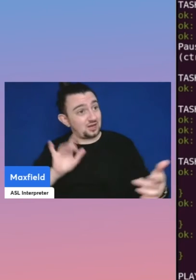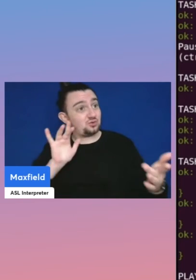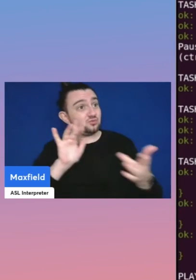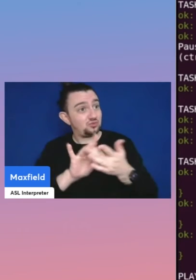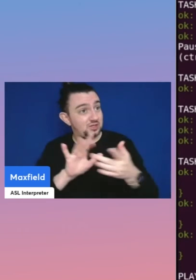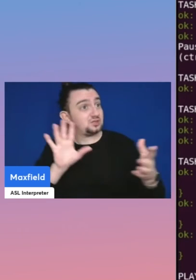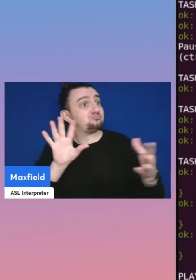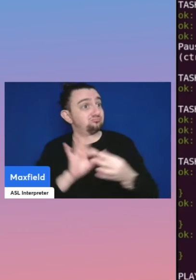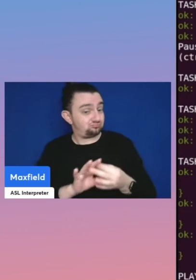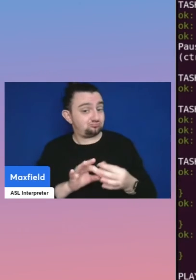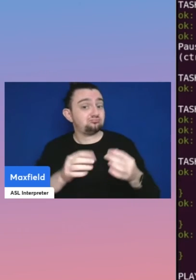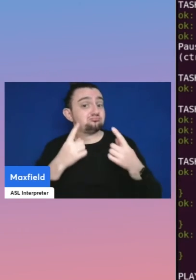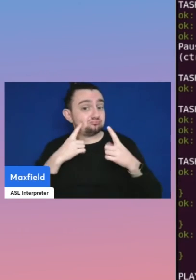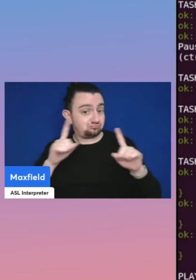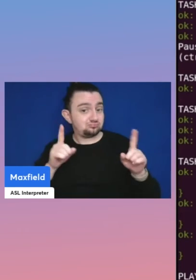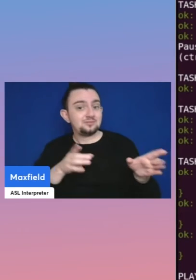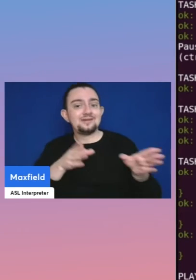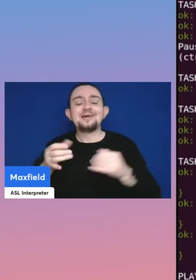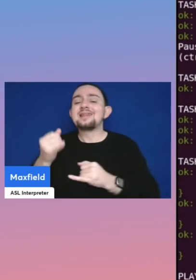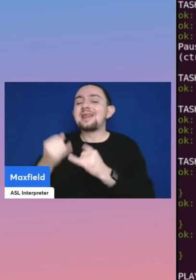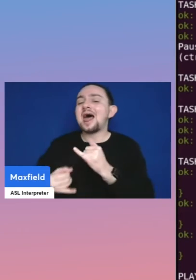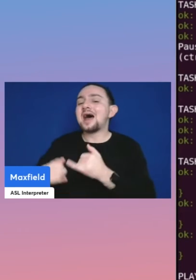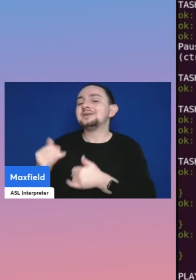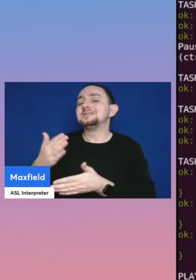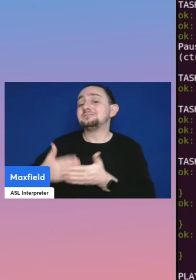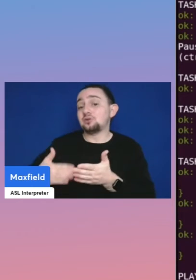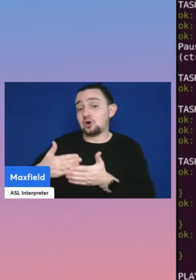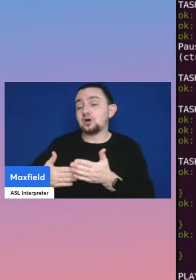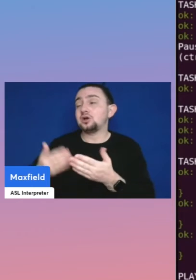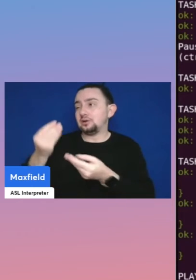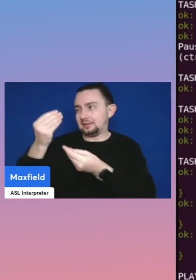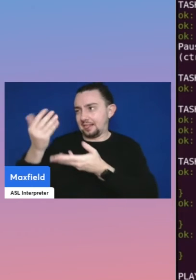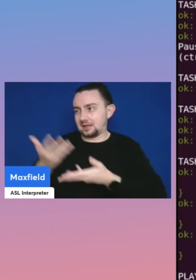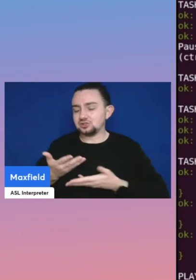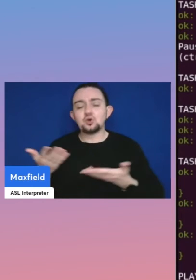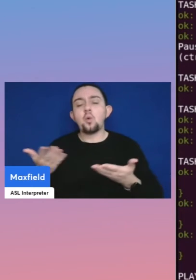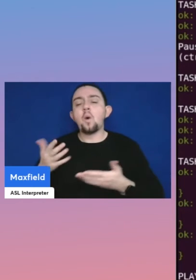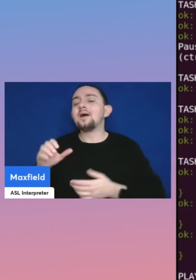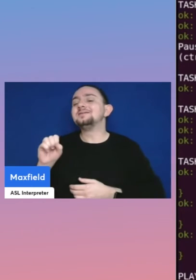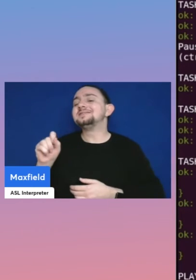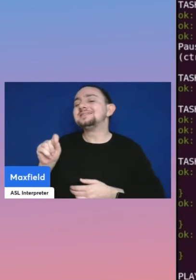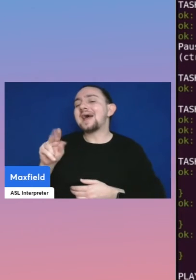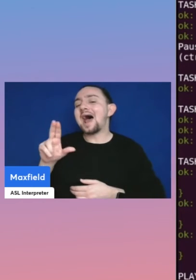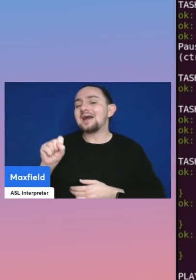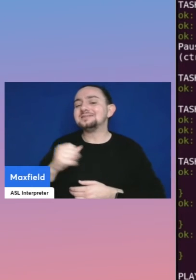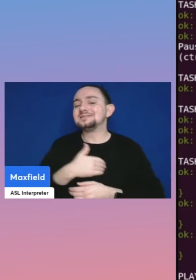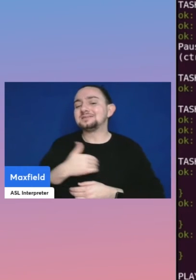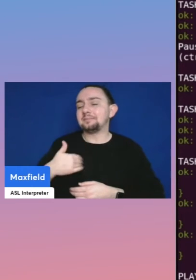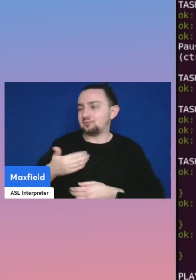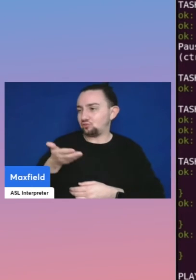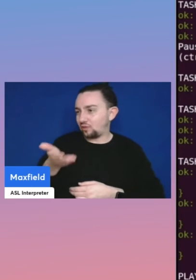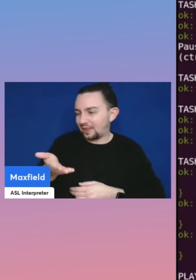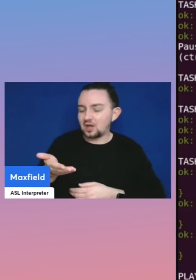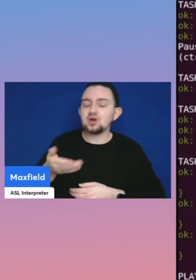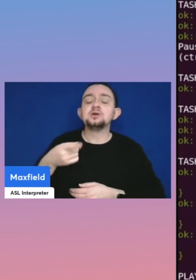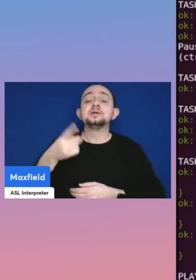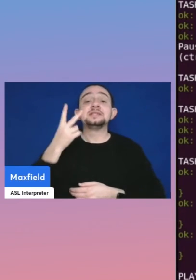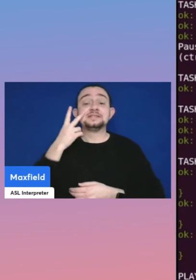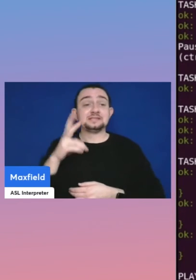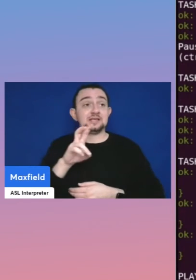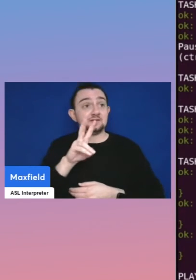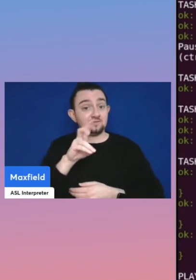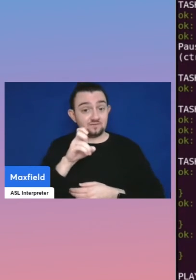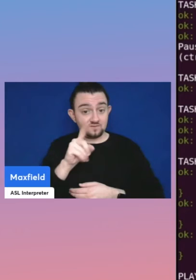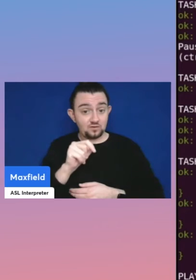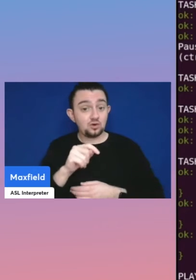which informs us about the status of the members. So we are able to see that the Vault is initialized, unsealed